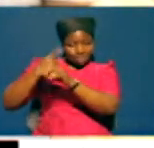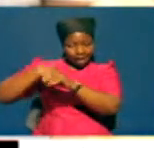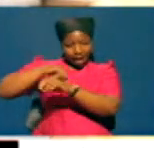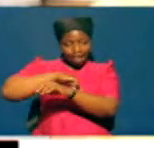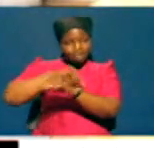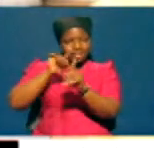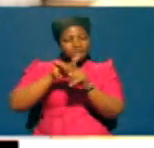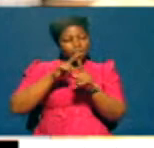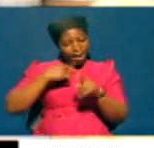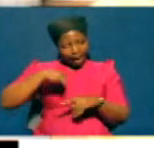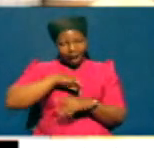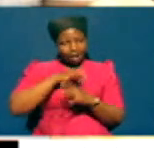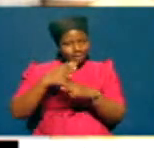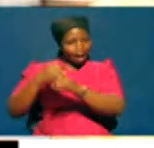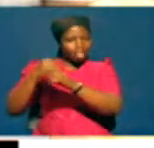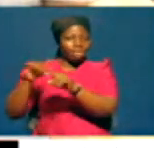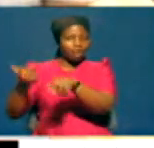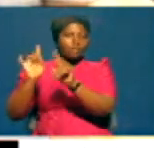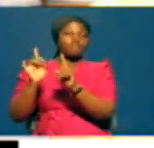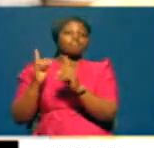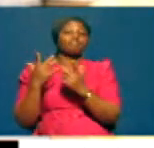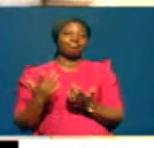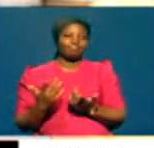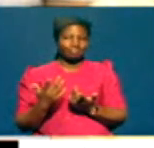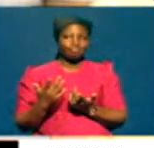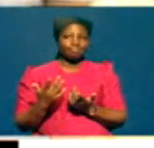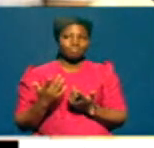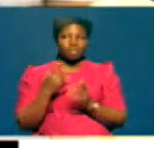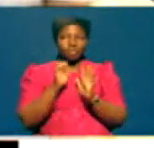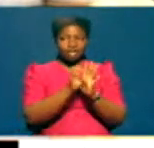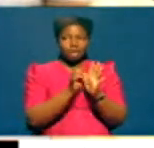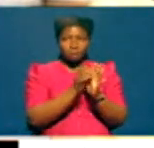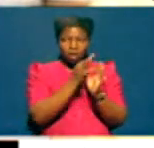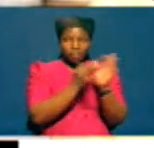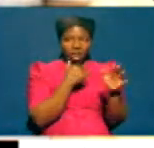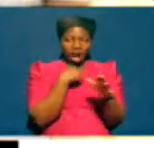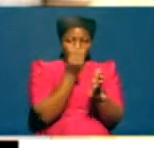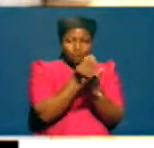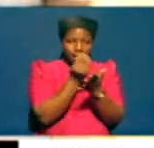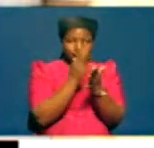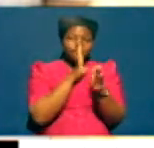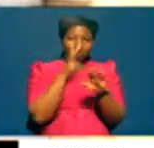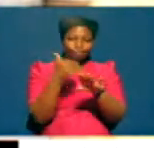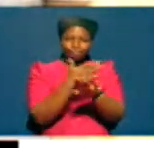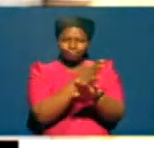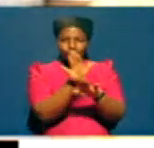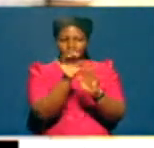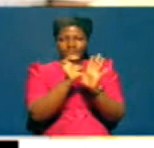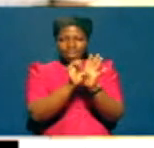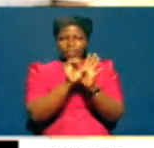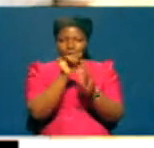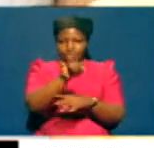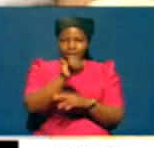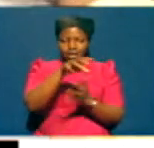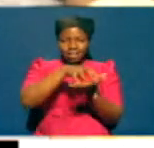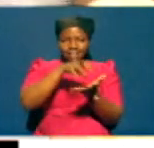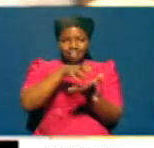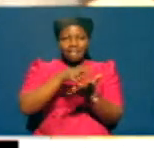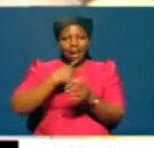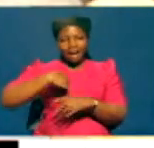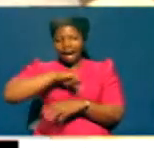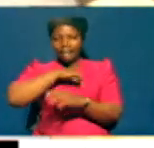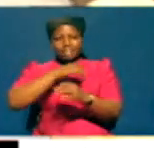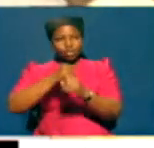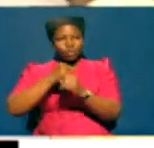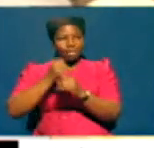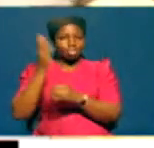is keeping the company of money launderers, such as in this particular case, you know, we trust them. And they point